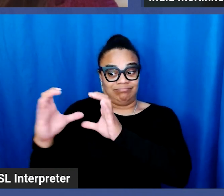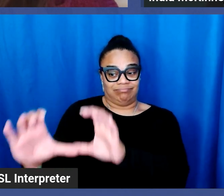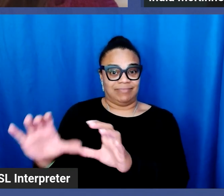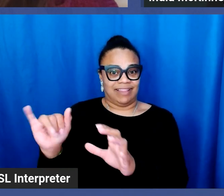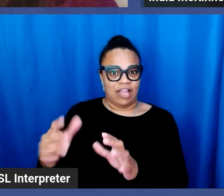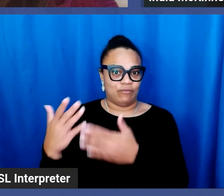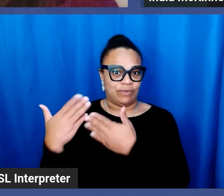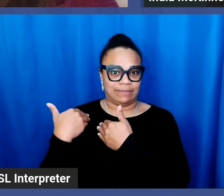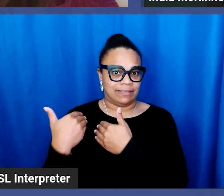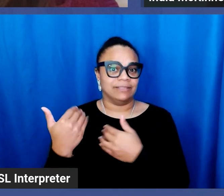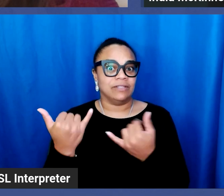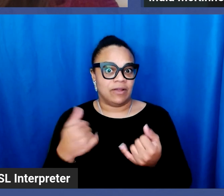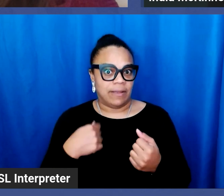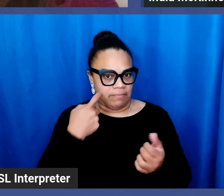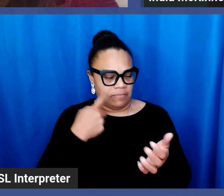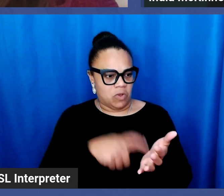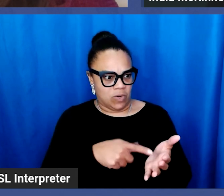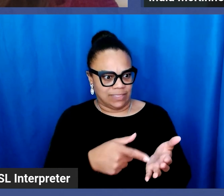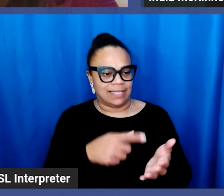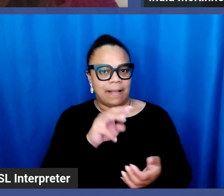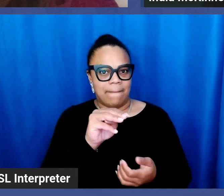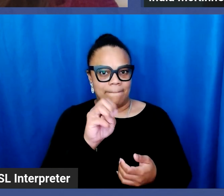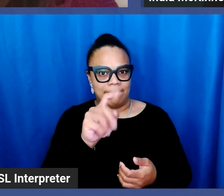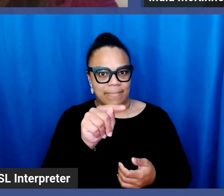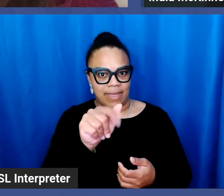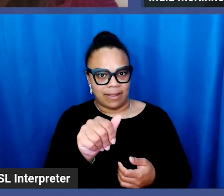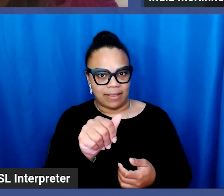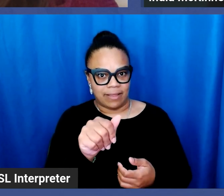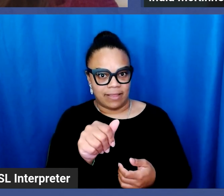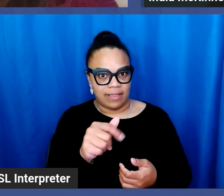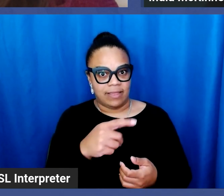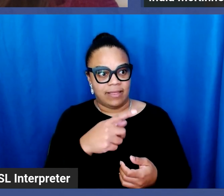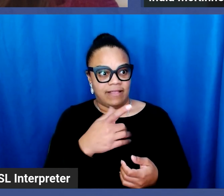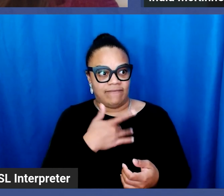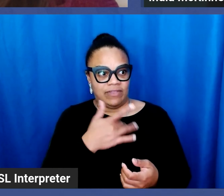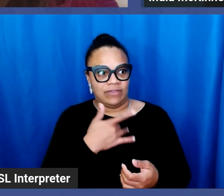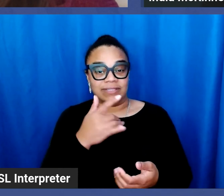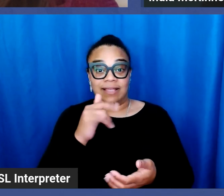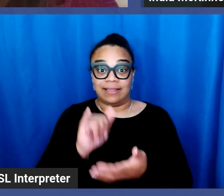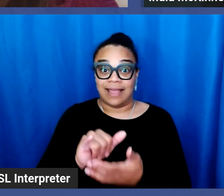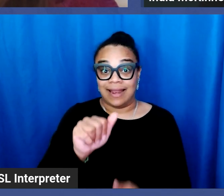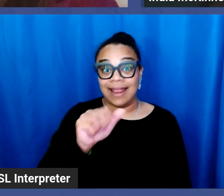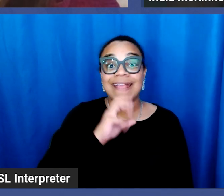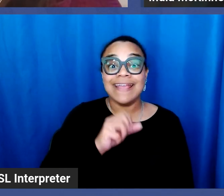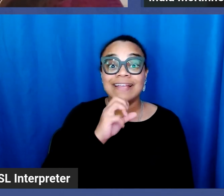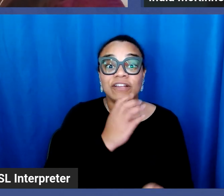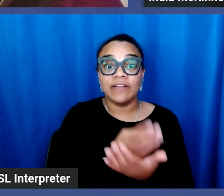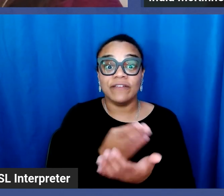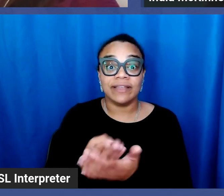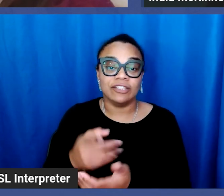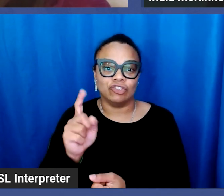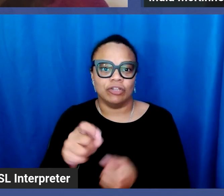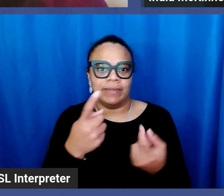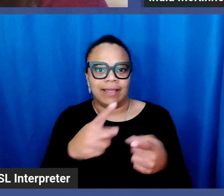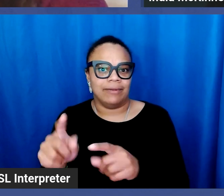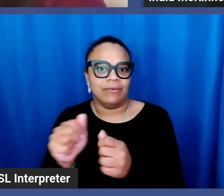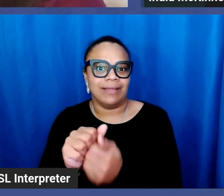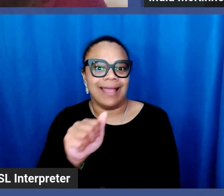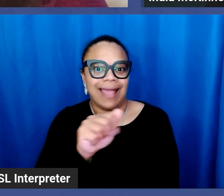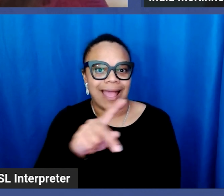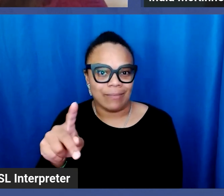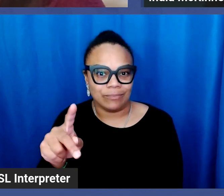push from Meta that the age verification piece should be really happening at the app stores and the Google Play. So in